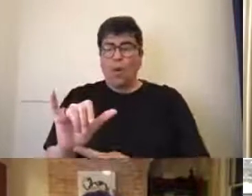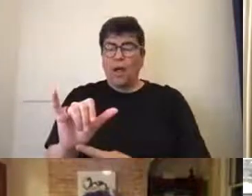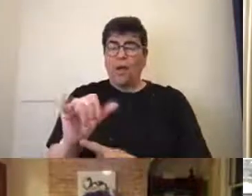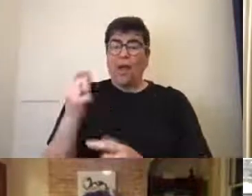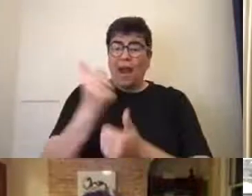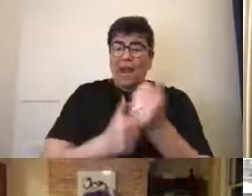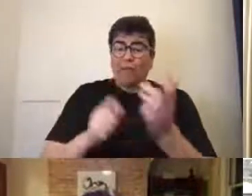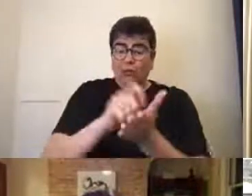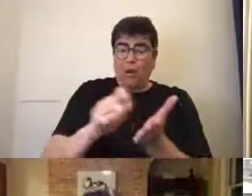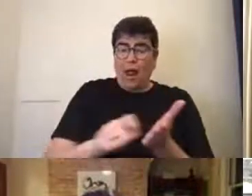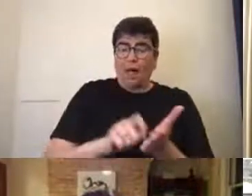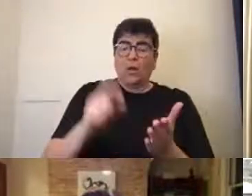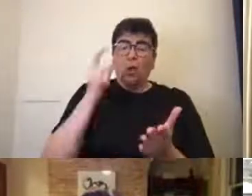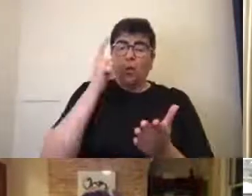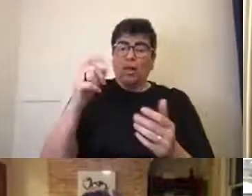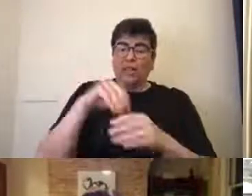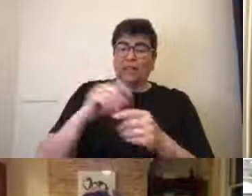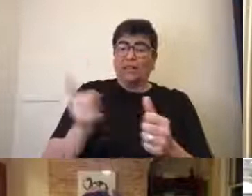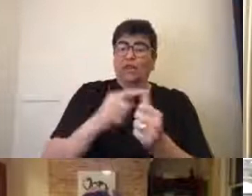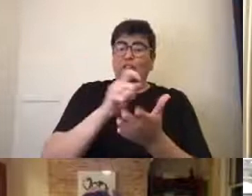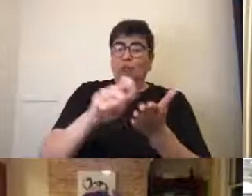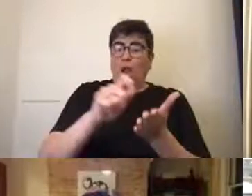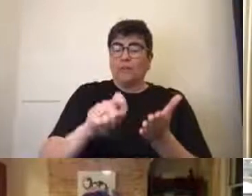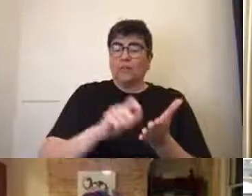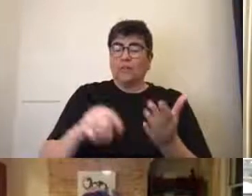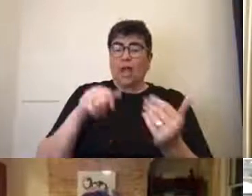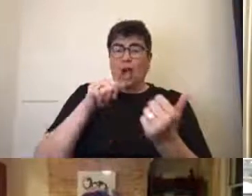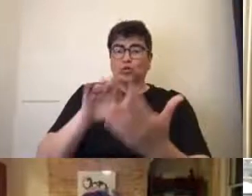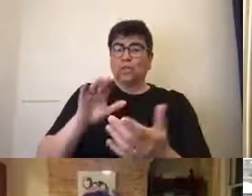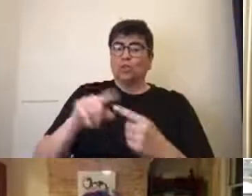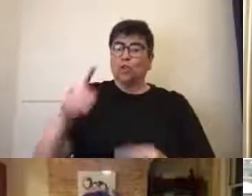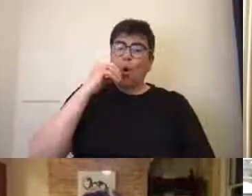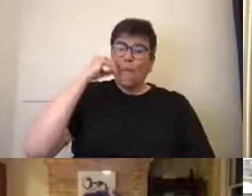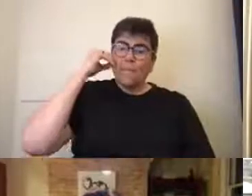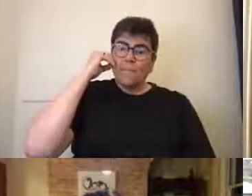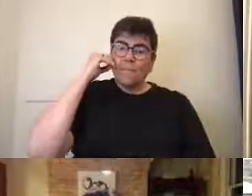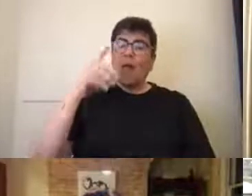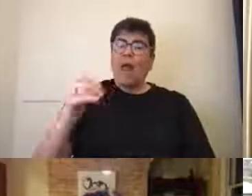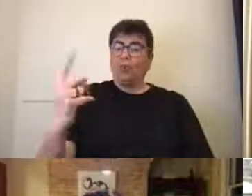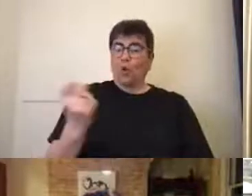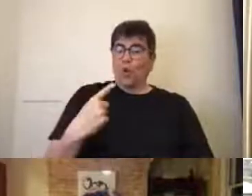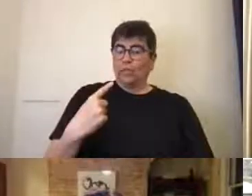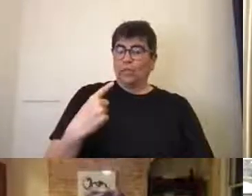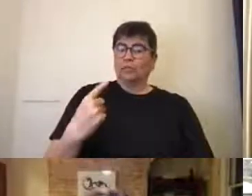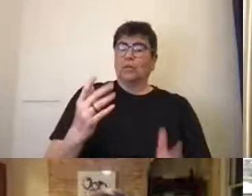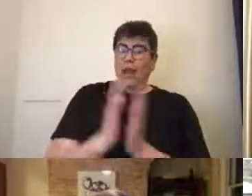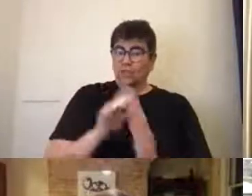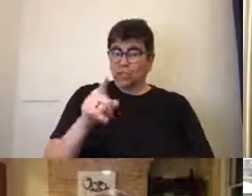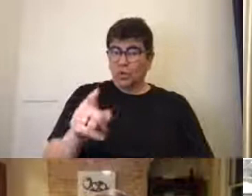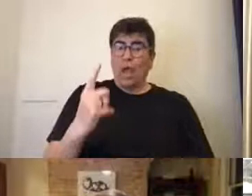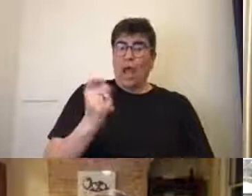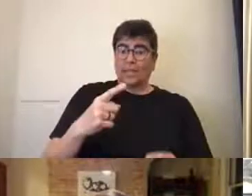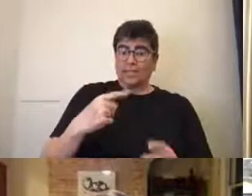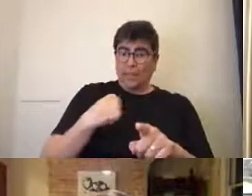right now is going to, at least on the first draft, be initially addressed to home. And the question home is asking you, asking